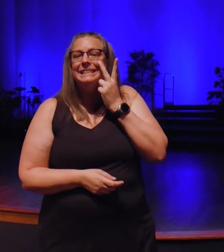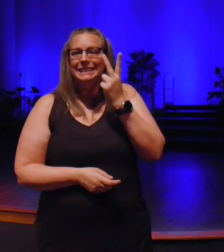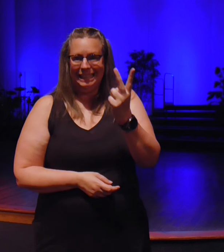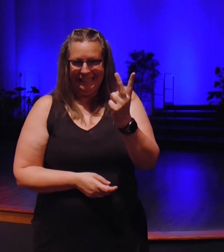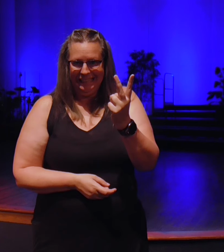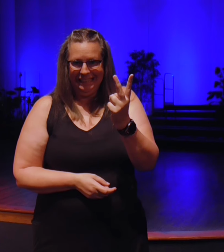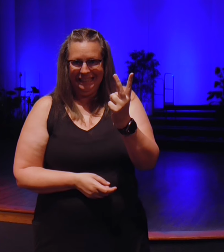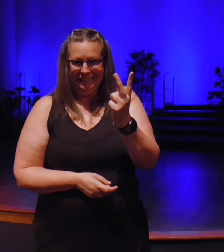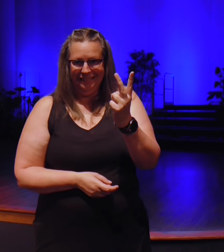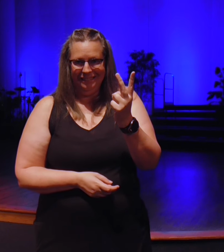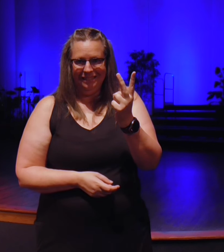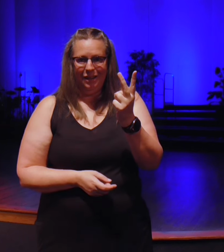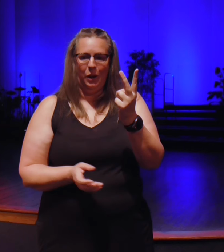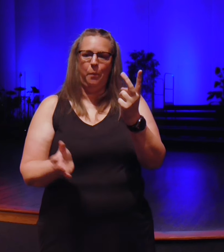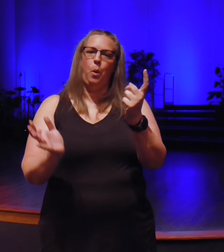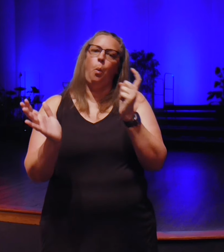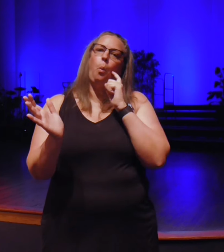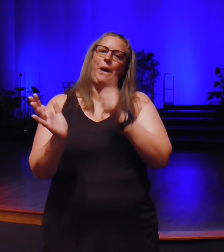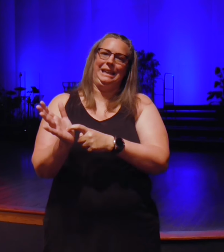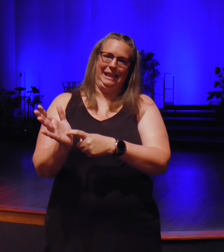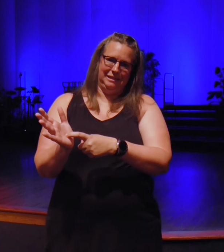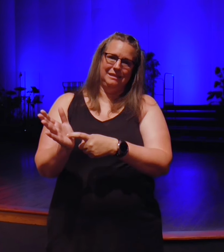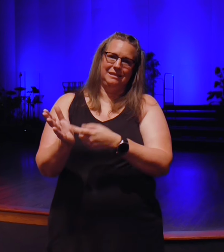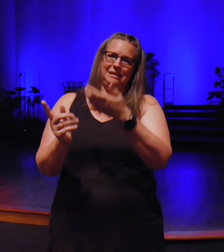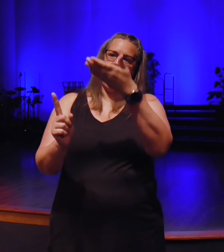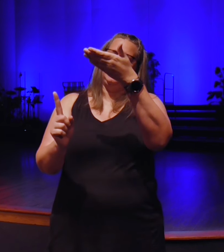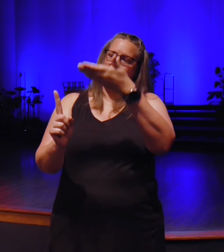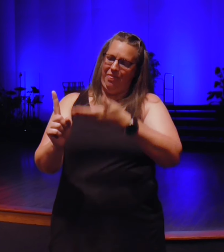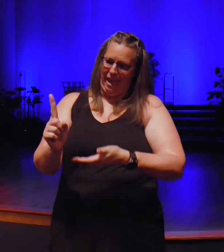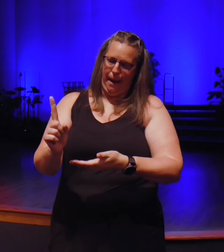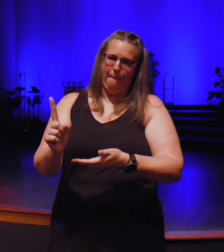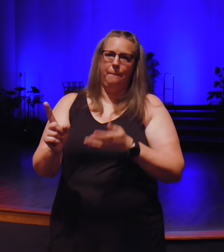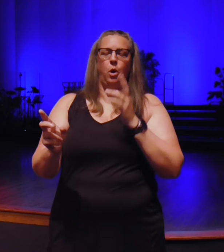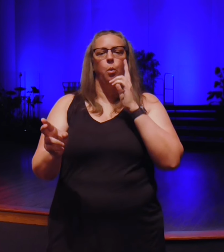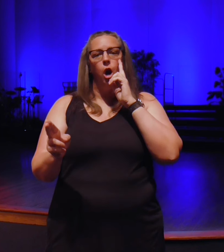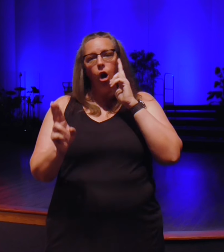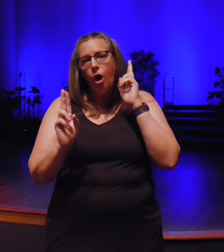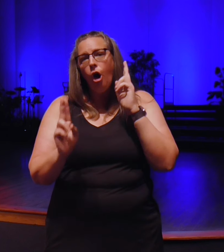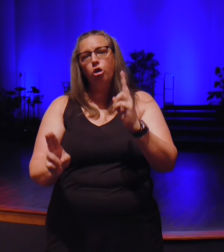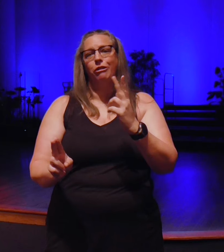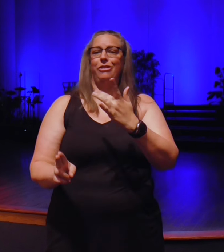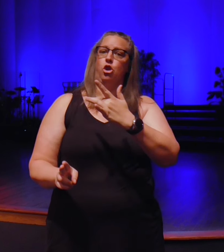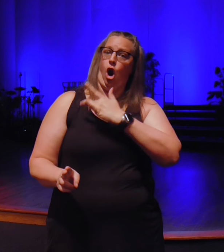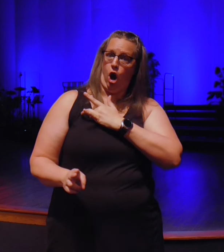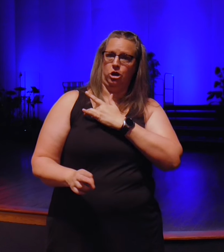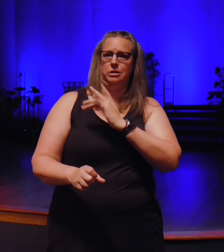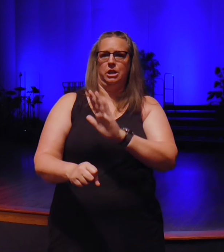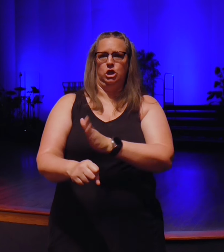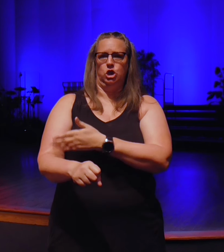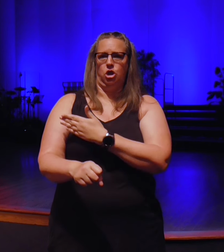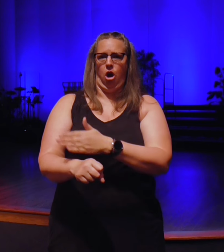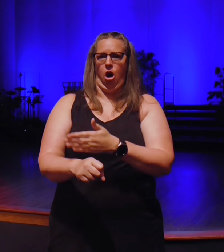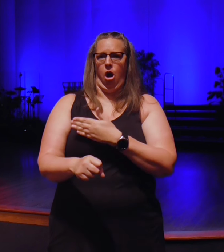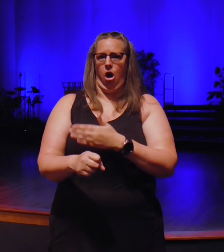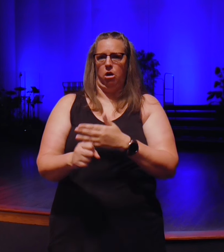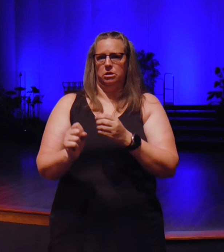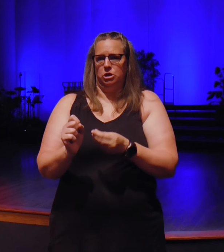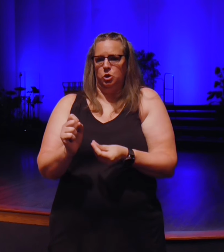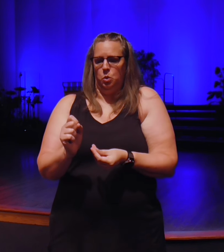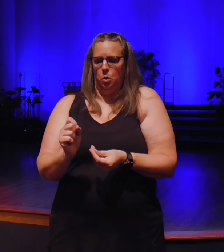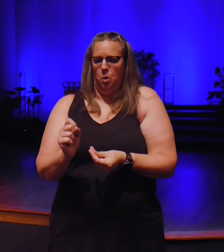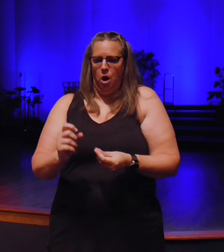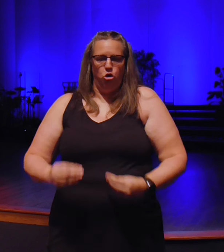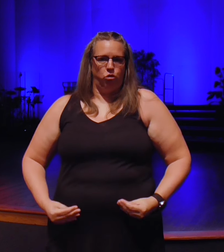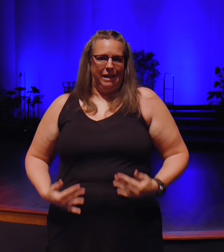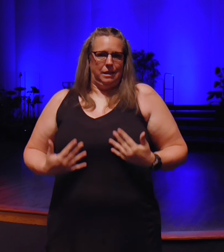witnessed, and beheld. It's an honoring of their heart song so that it can come forward.